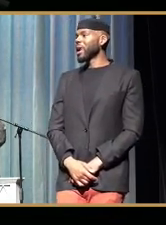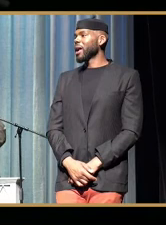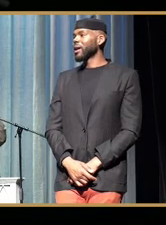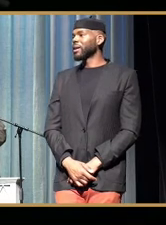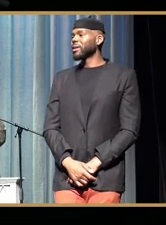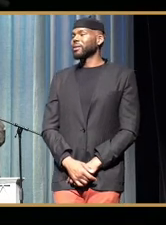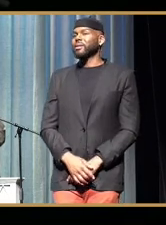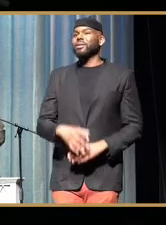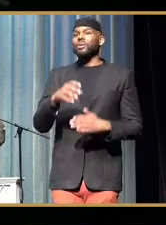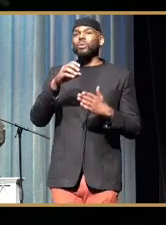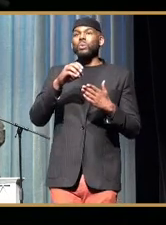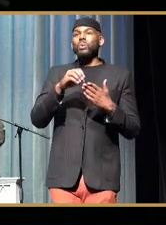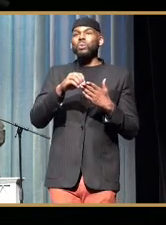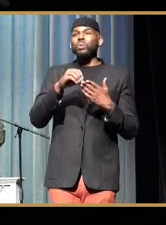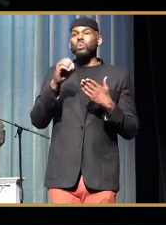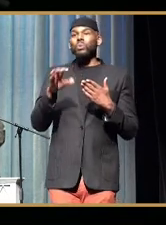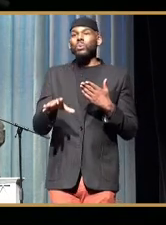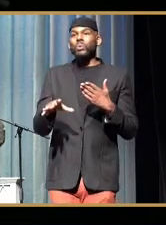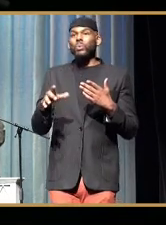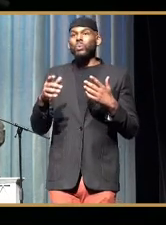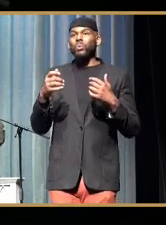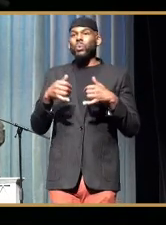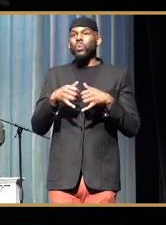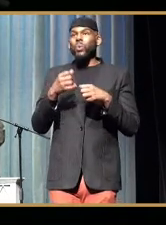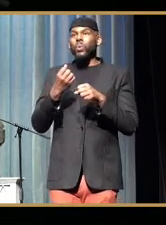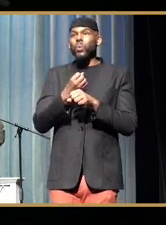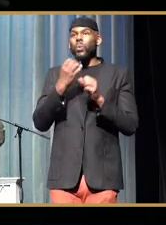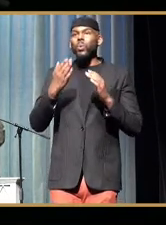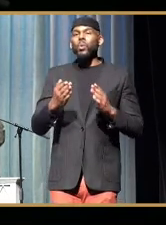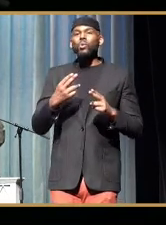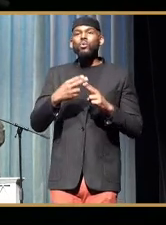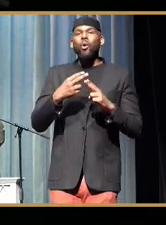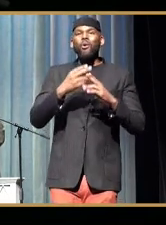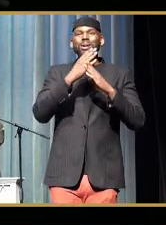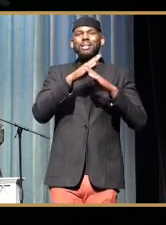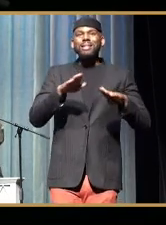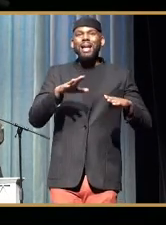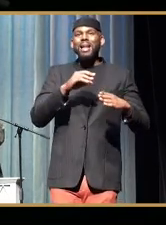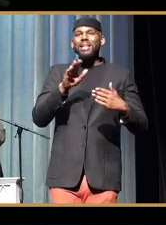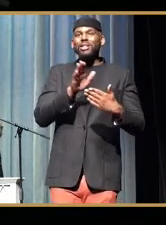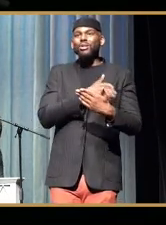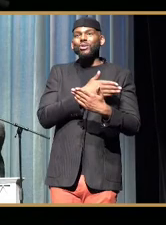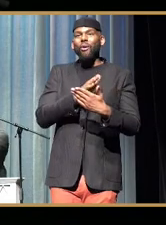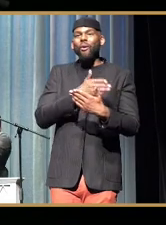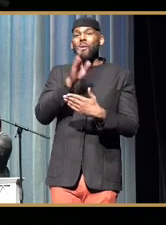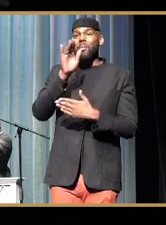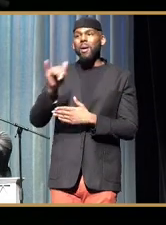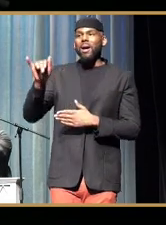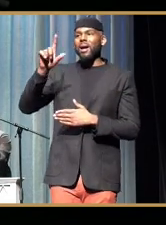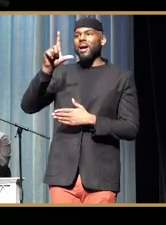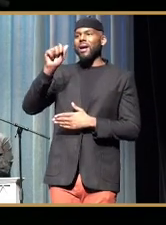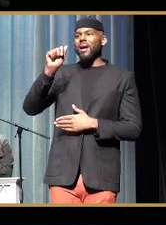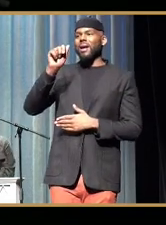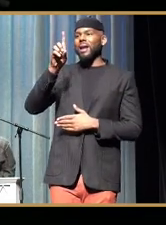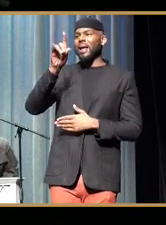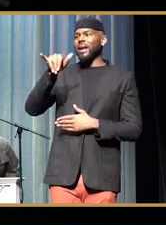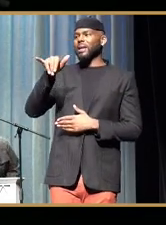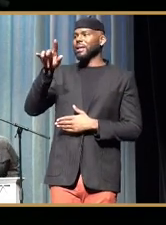The student narrative grand prize goes to Of Silence and Song by Lei Dai.